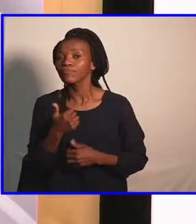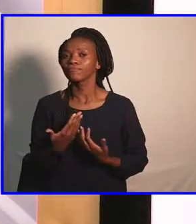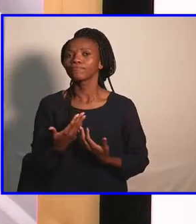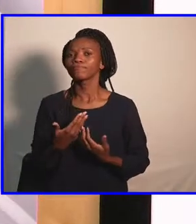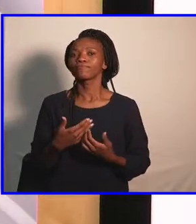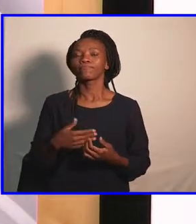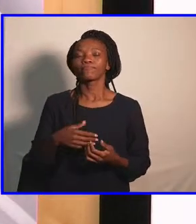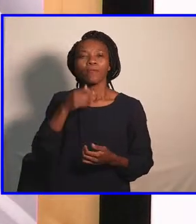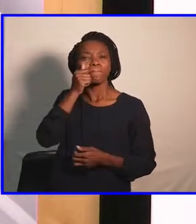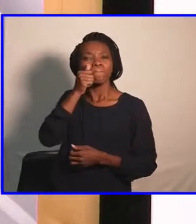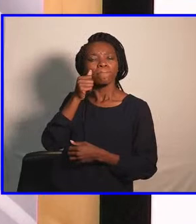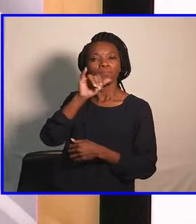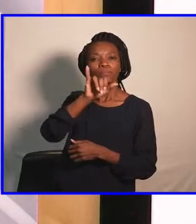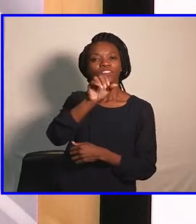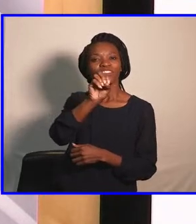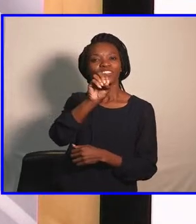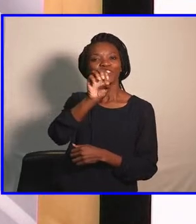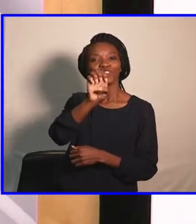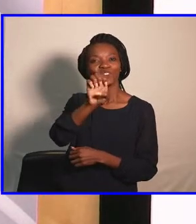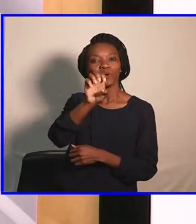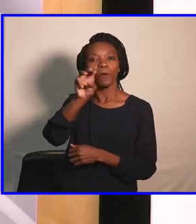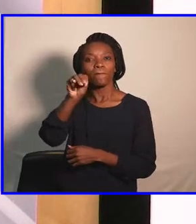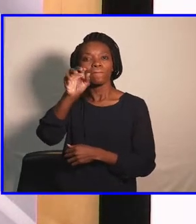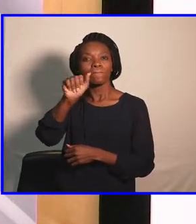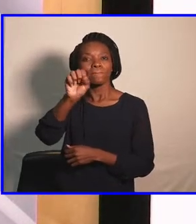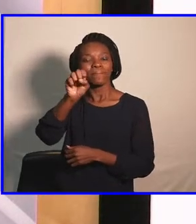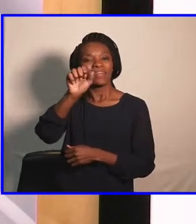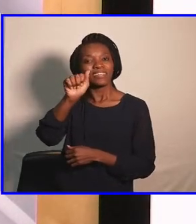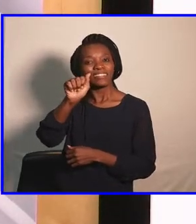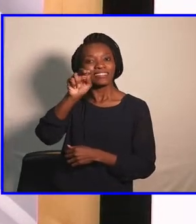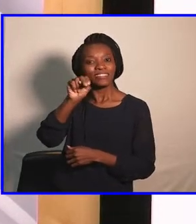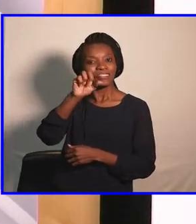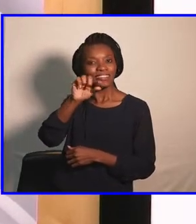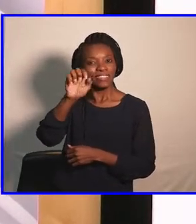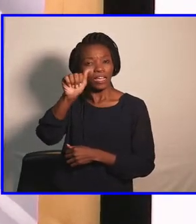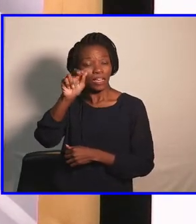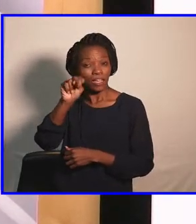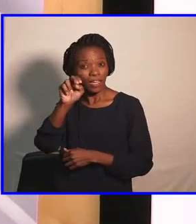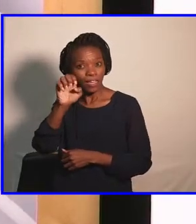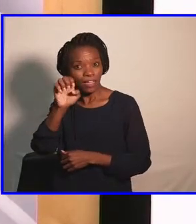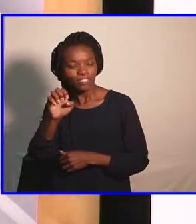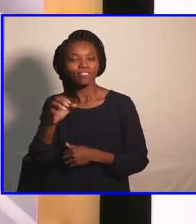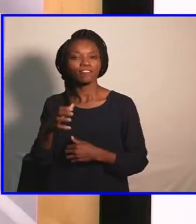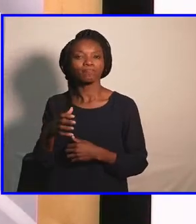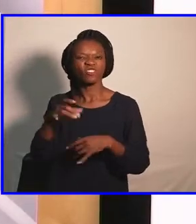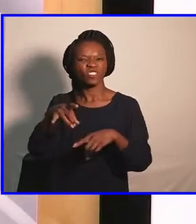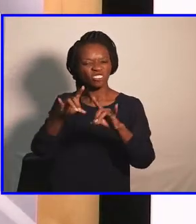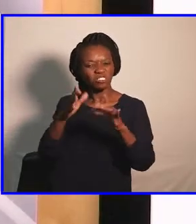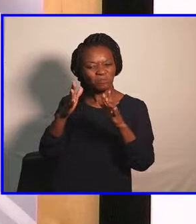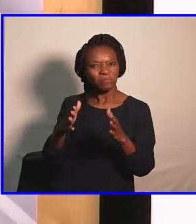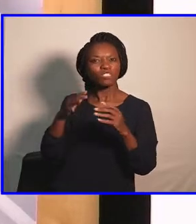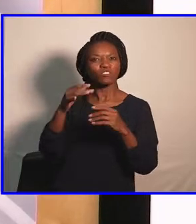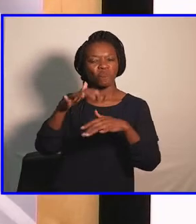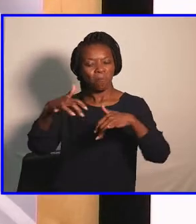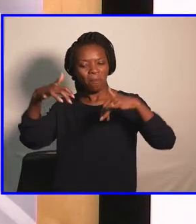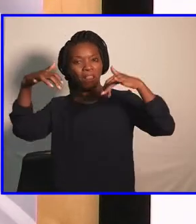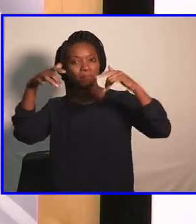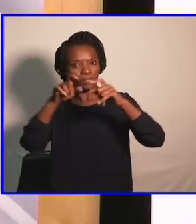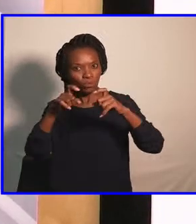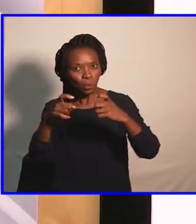Mr. Joe Maswanganyi, the Chairperson of the Parliamentary Committee on Finance,